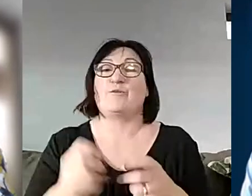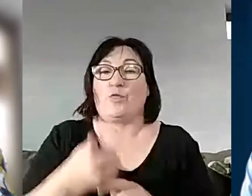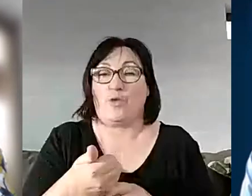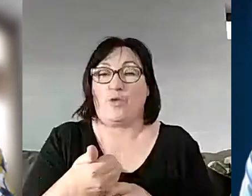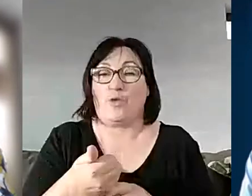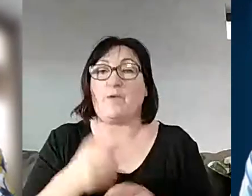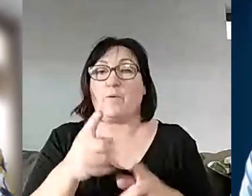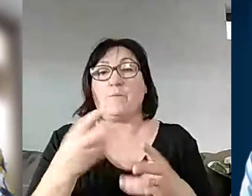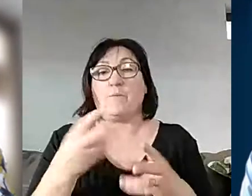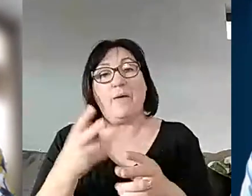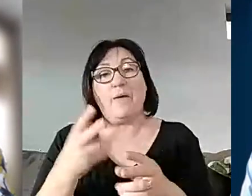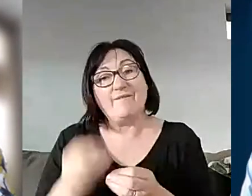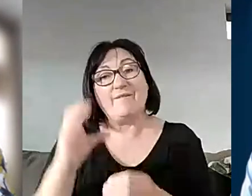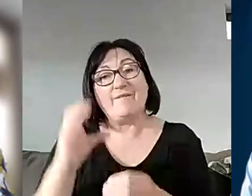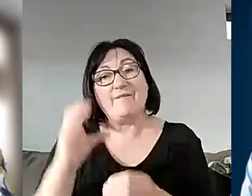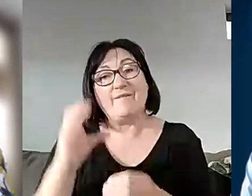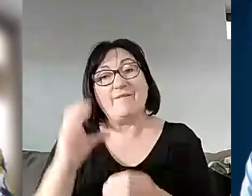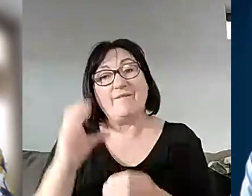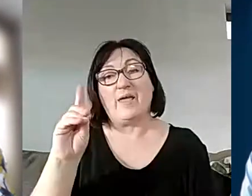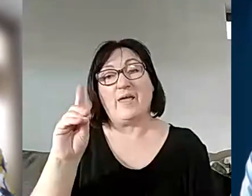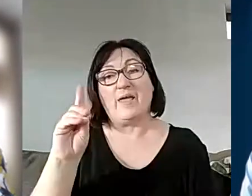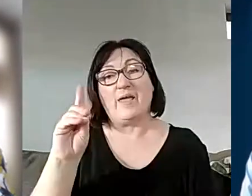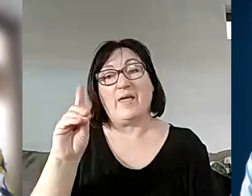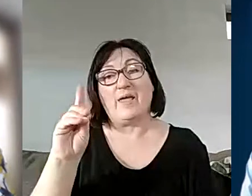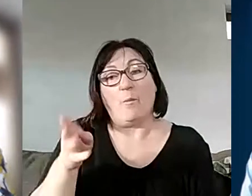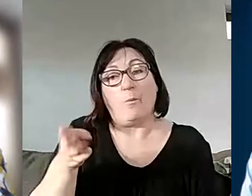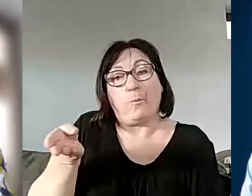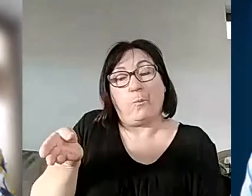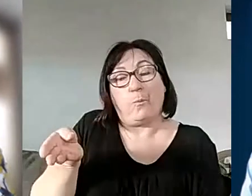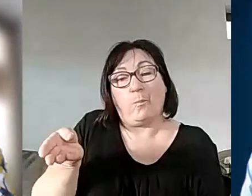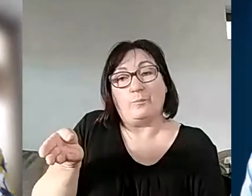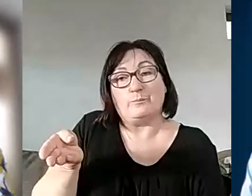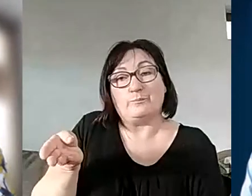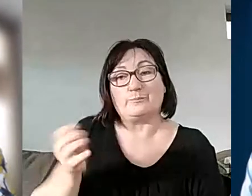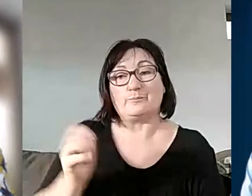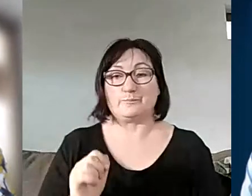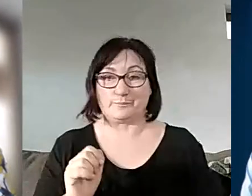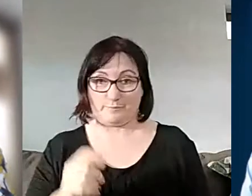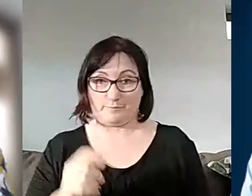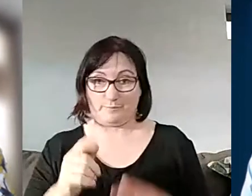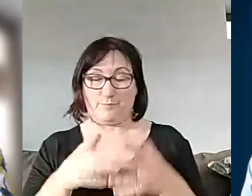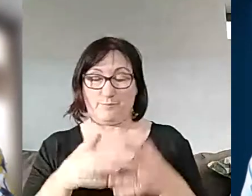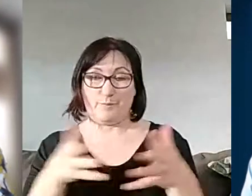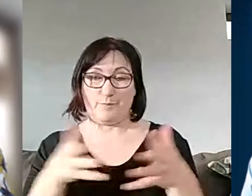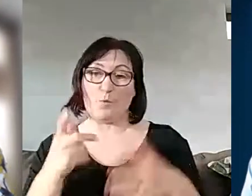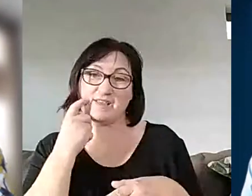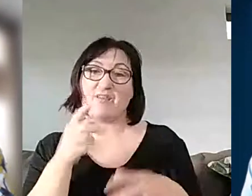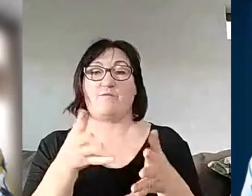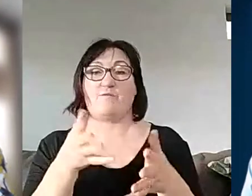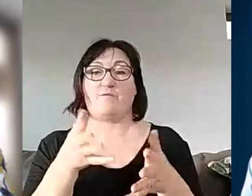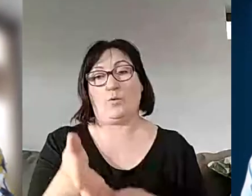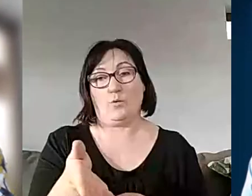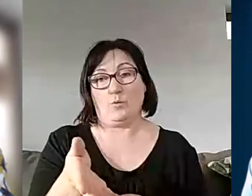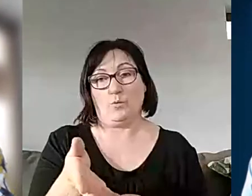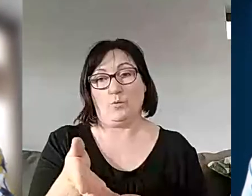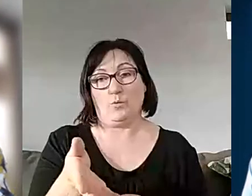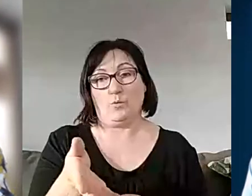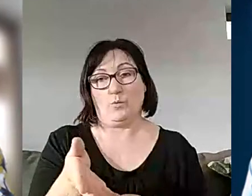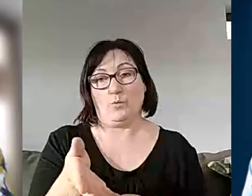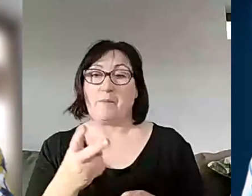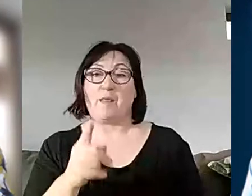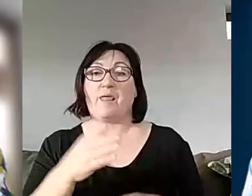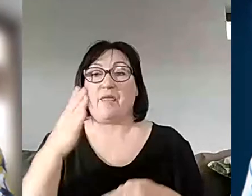there in the kitty. So that will just be easier on you, not to have a huge amount to pay in at the